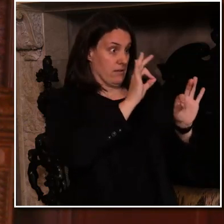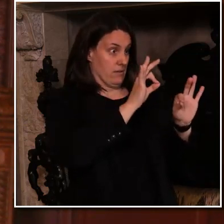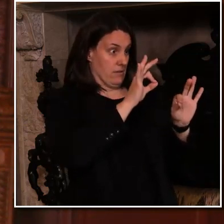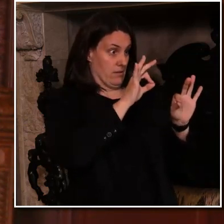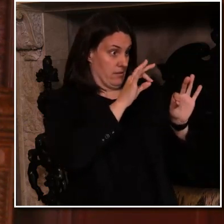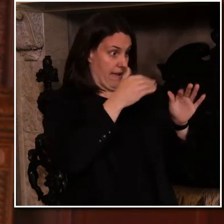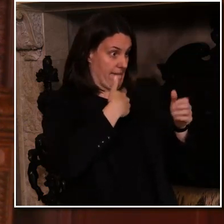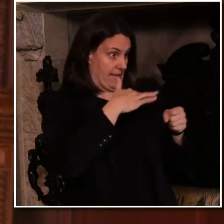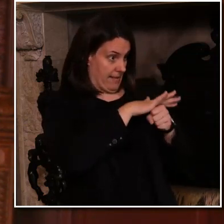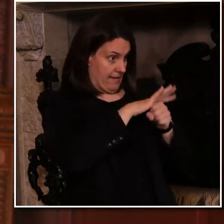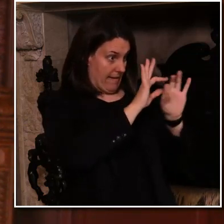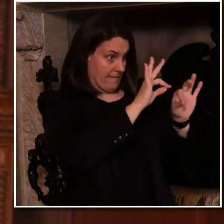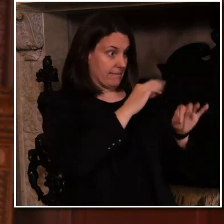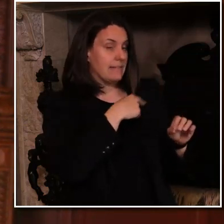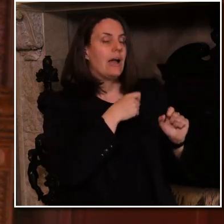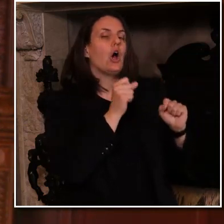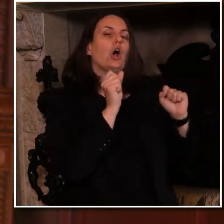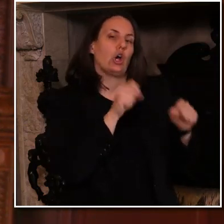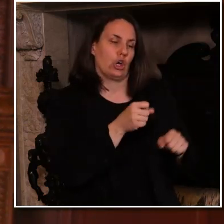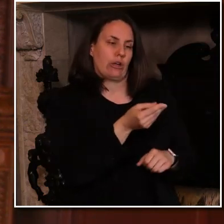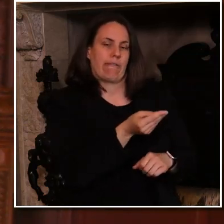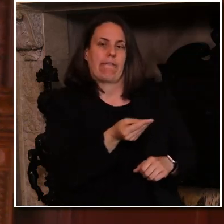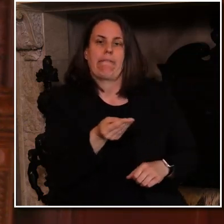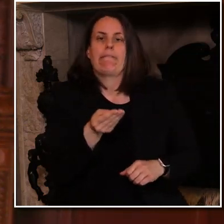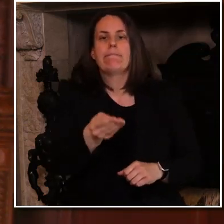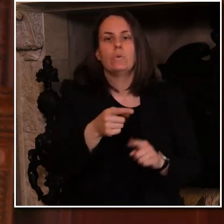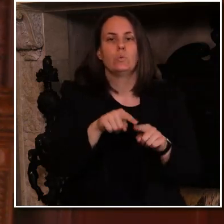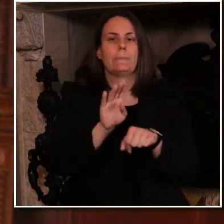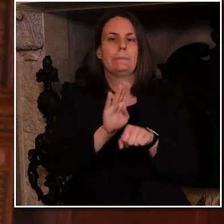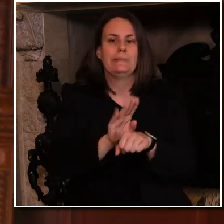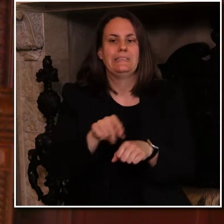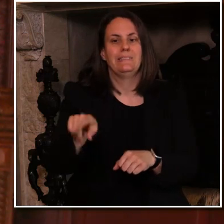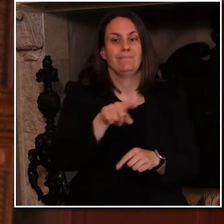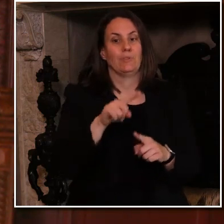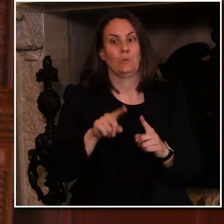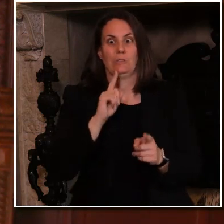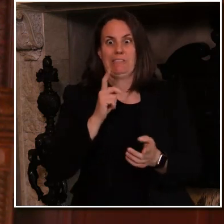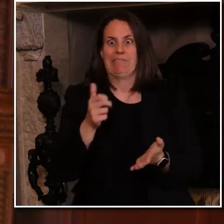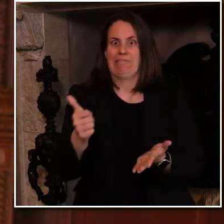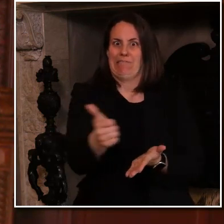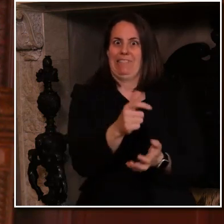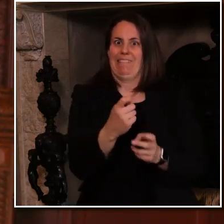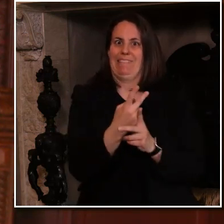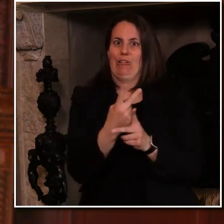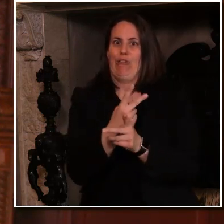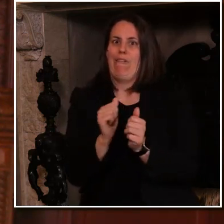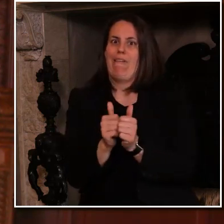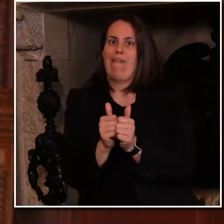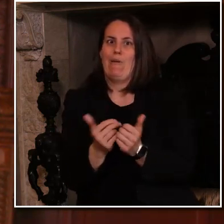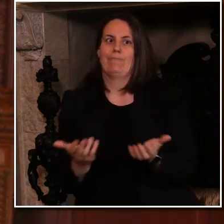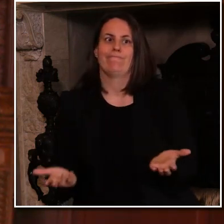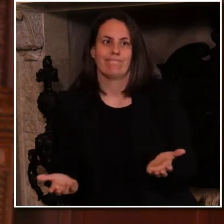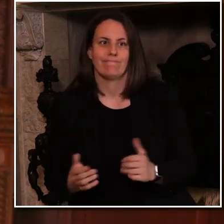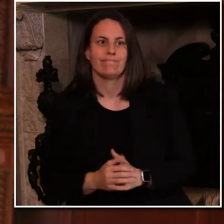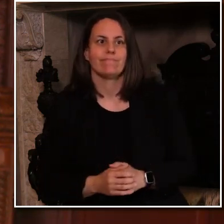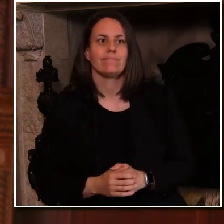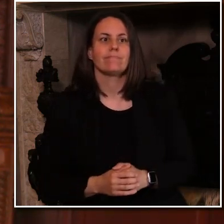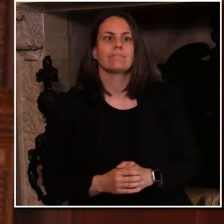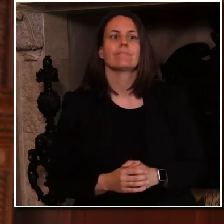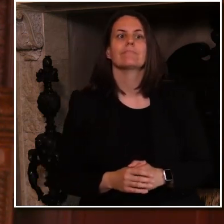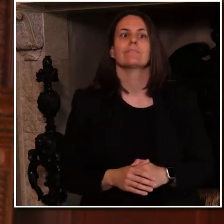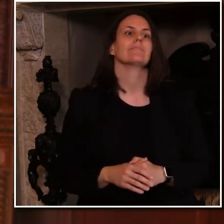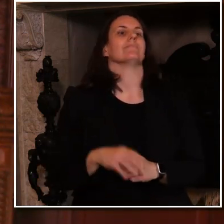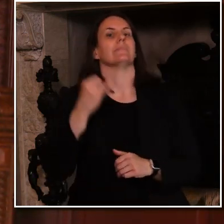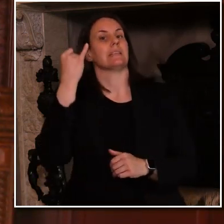general population. But I think the core message is people that are sick with COVID-19 definitely need to be in isolation, shouldn't be working at